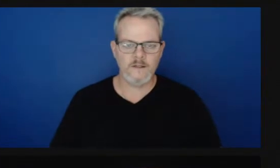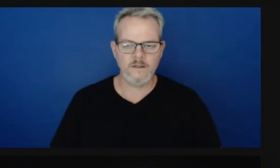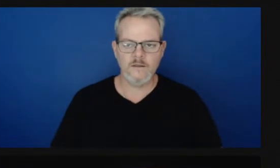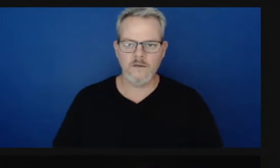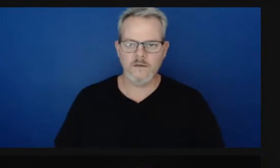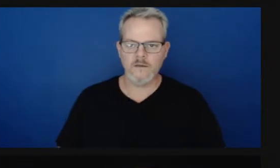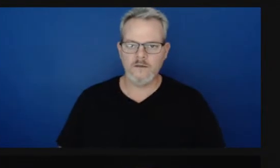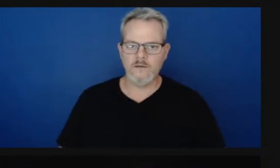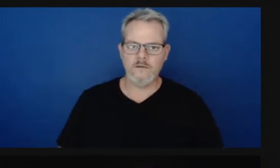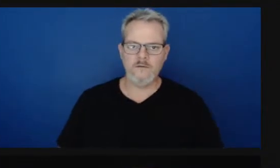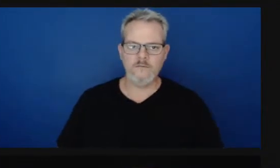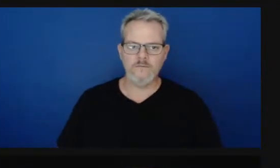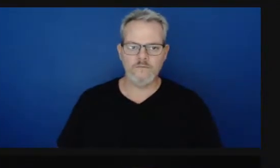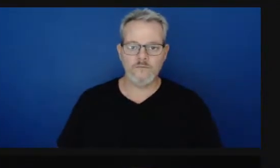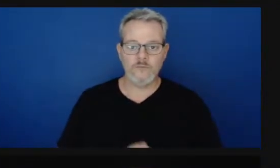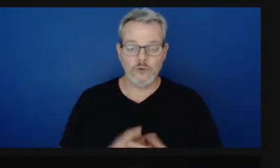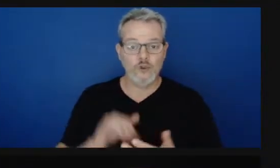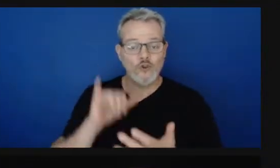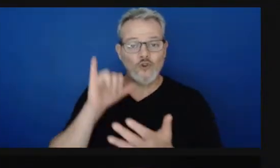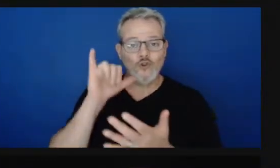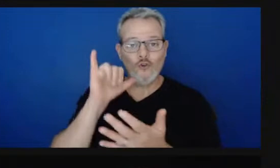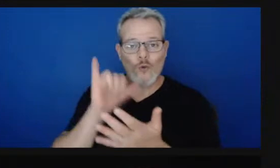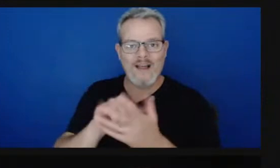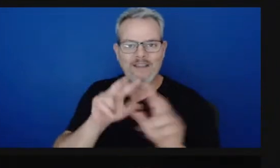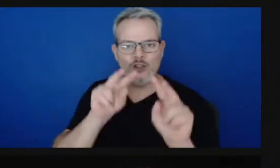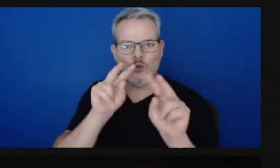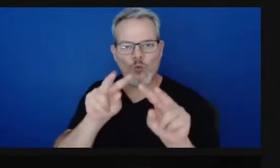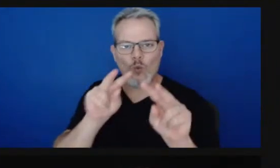So that's the Volcano Watch for this week.